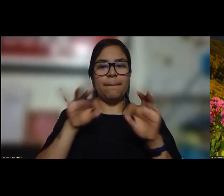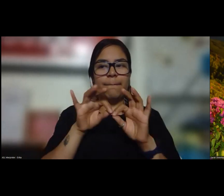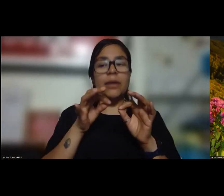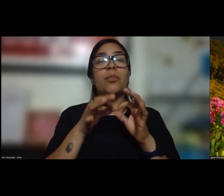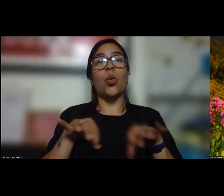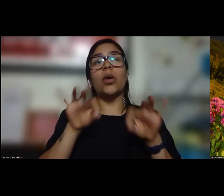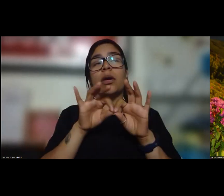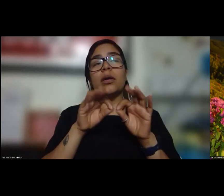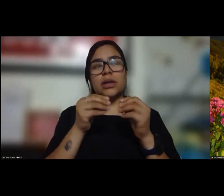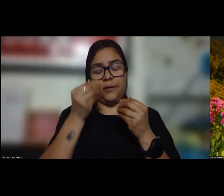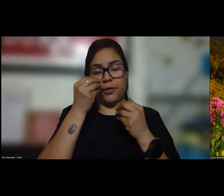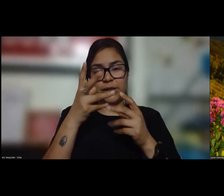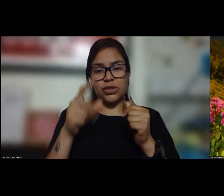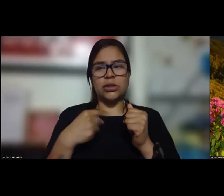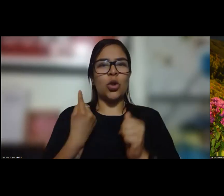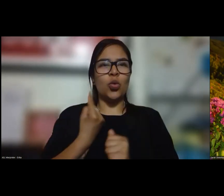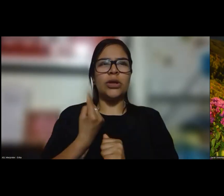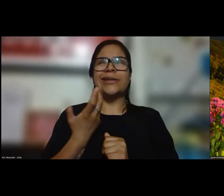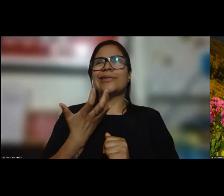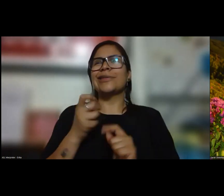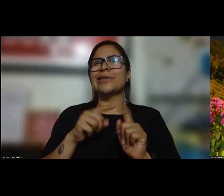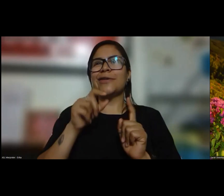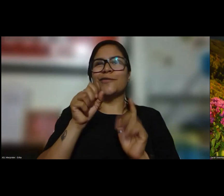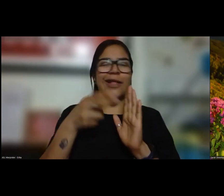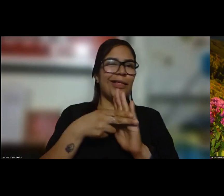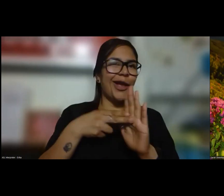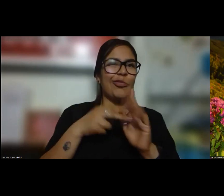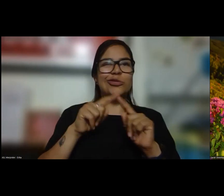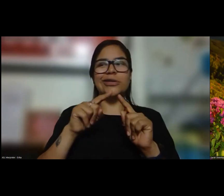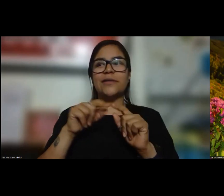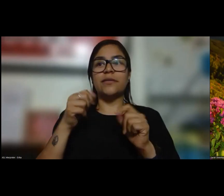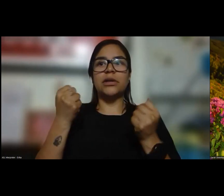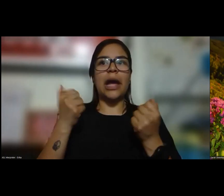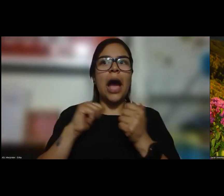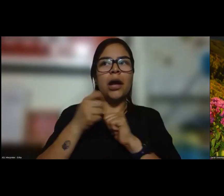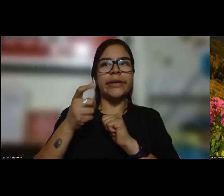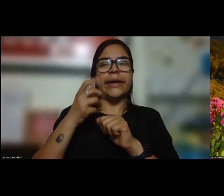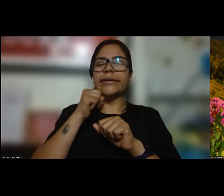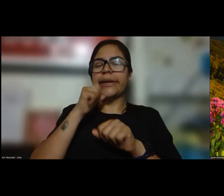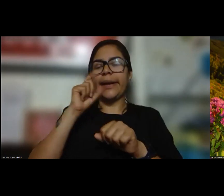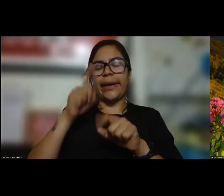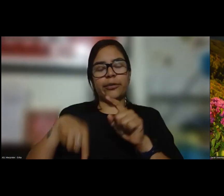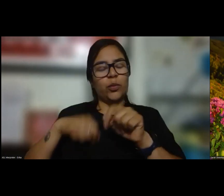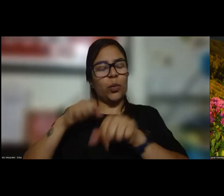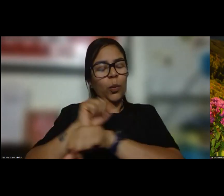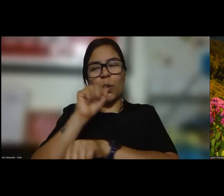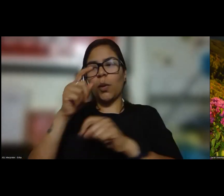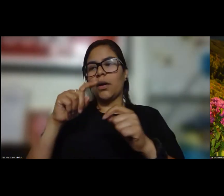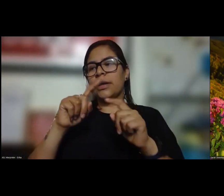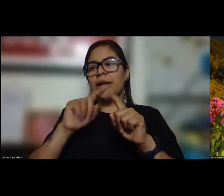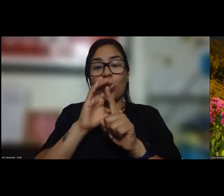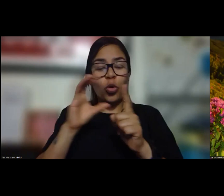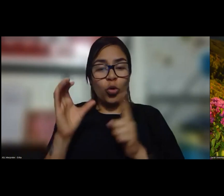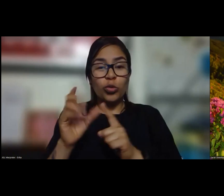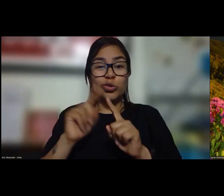social isolation and loneliness, stigma, workforce and training considerations, culture, the importance of